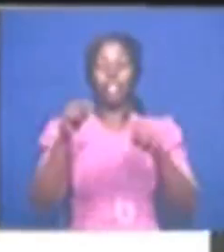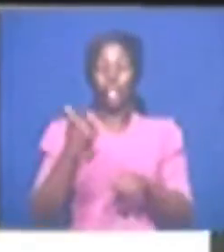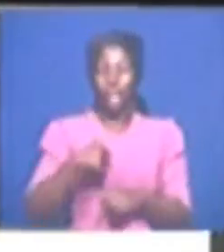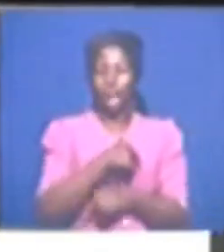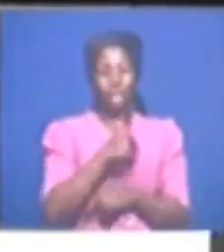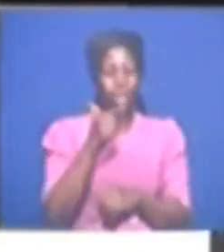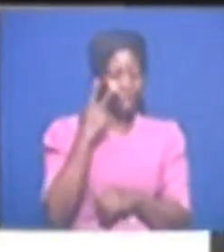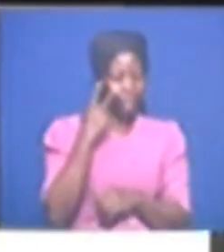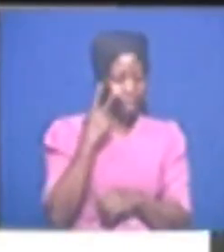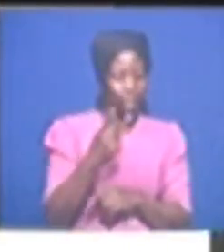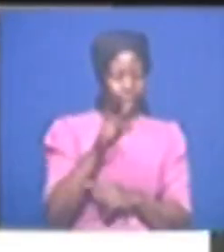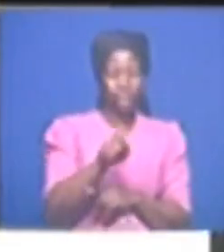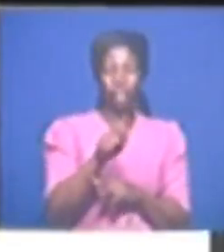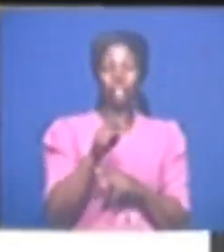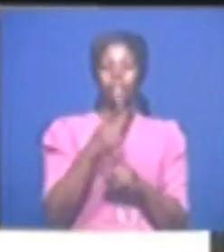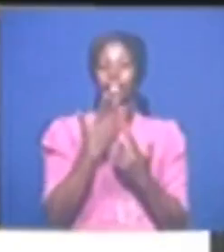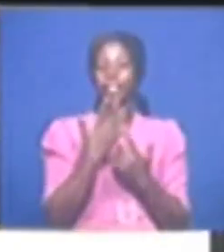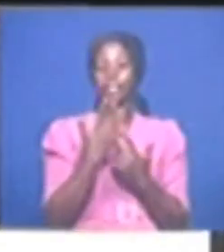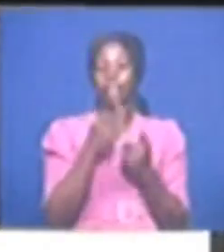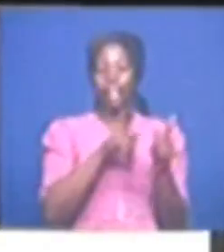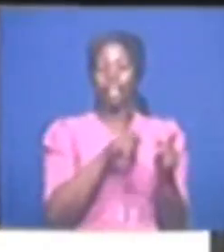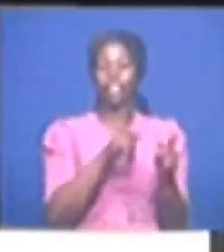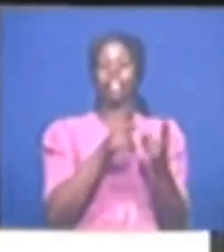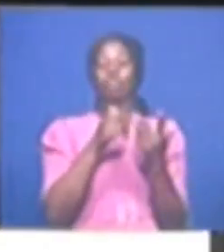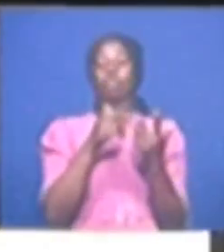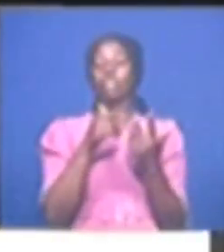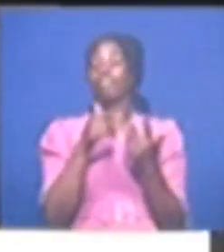allegations quite inaccurate,